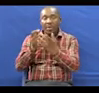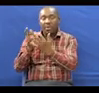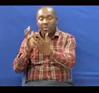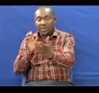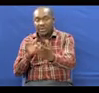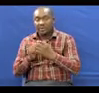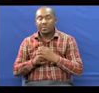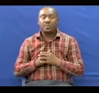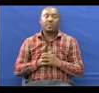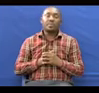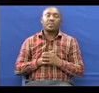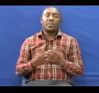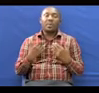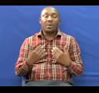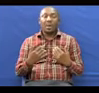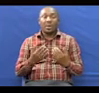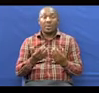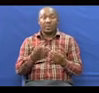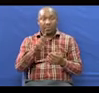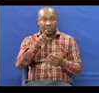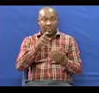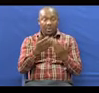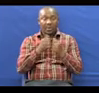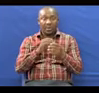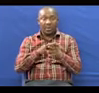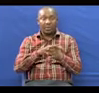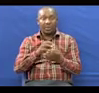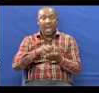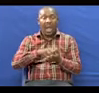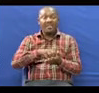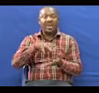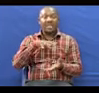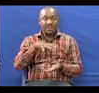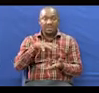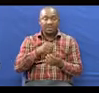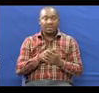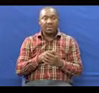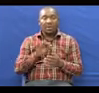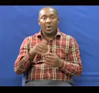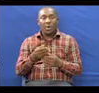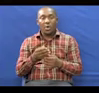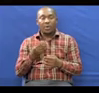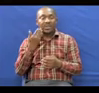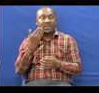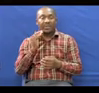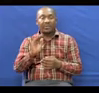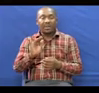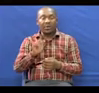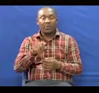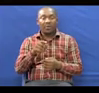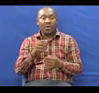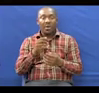is dealing with the populations. Now you can use those advantages, you can use